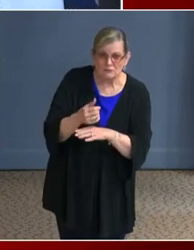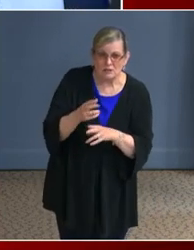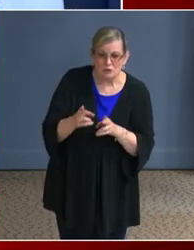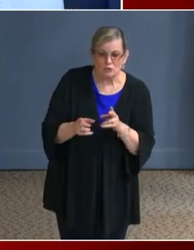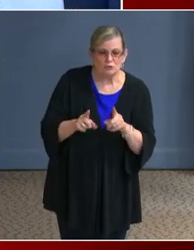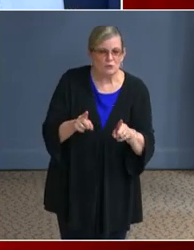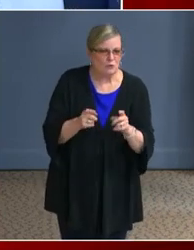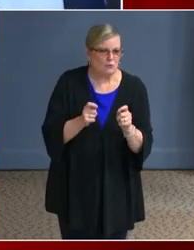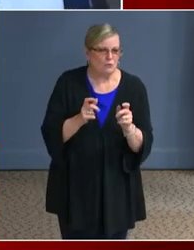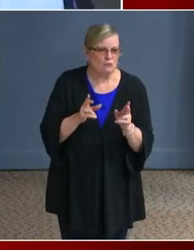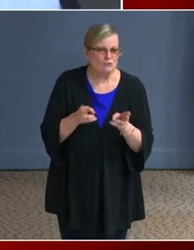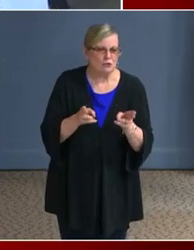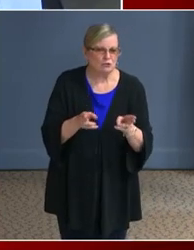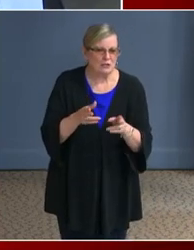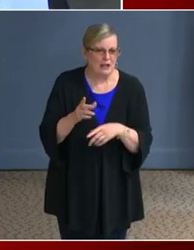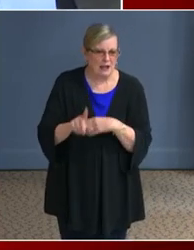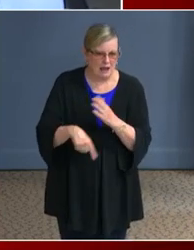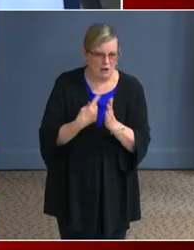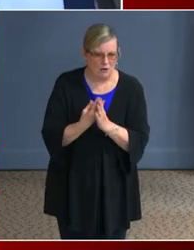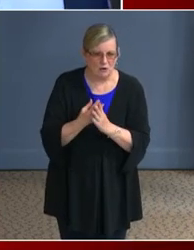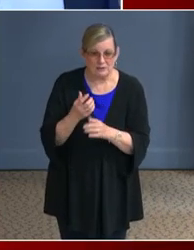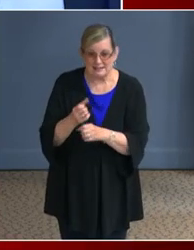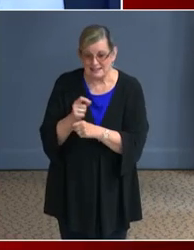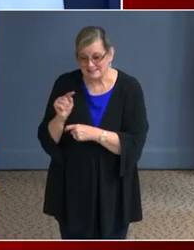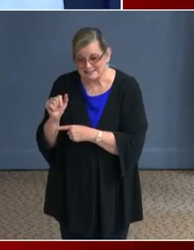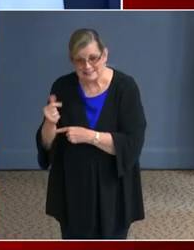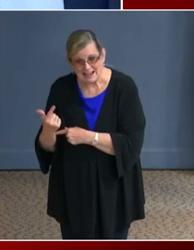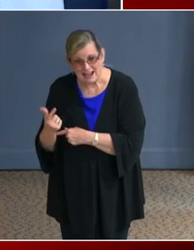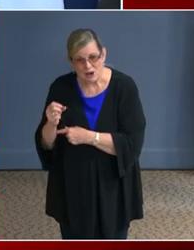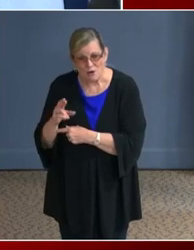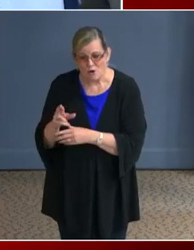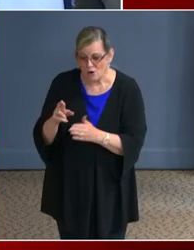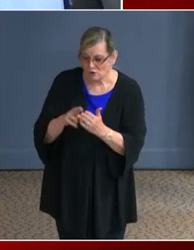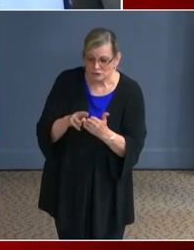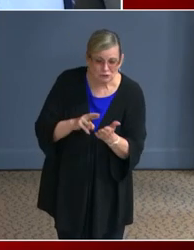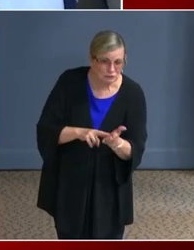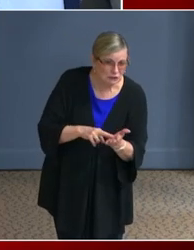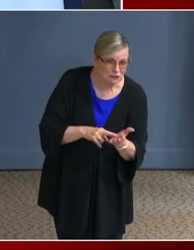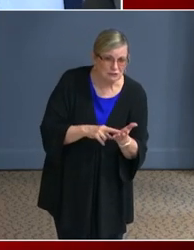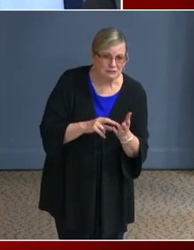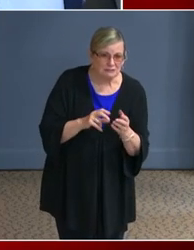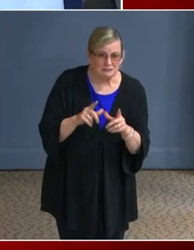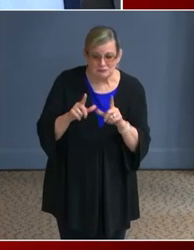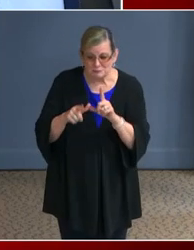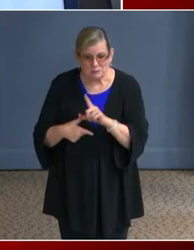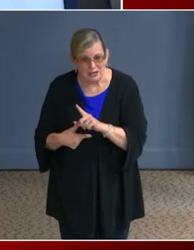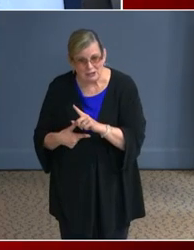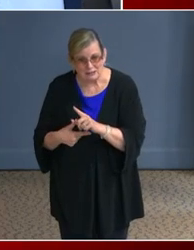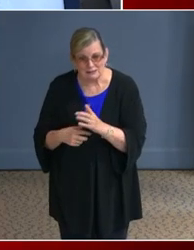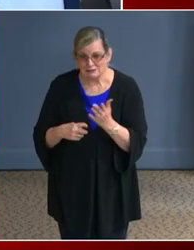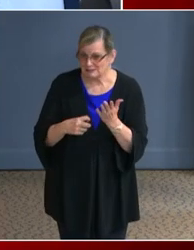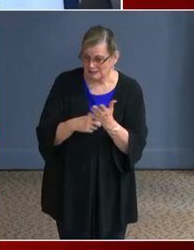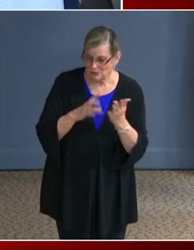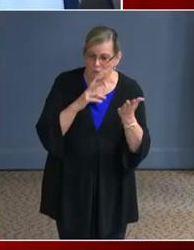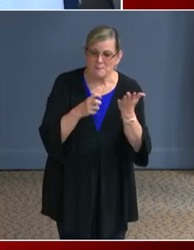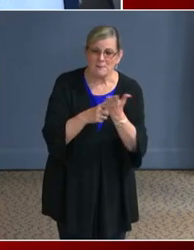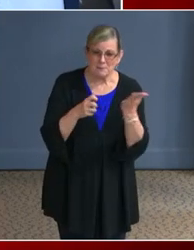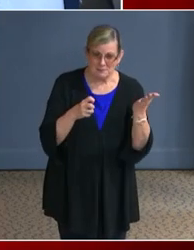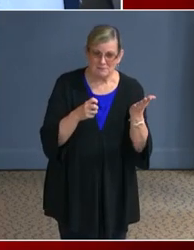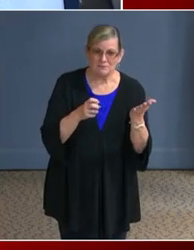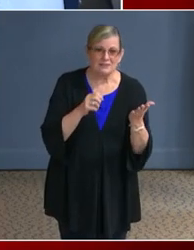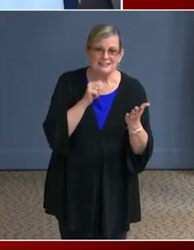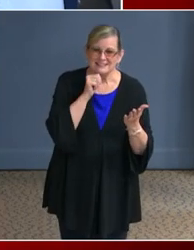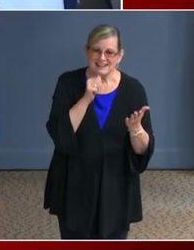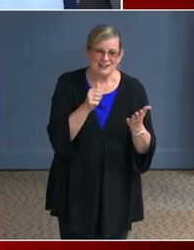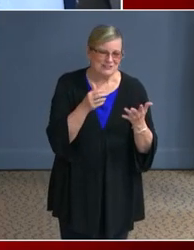at your dead tag or your vehicle registration that's expired, and those tickets are unfriendly. Let me just put it